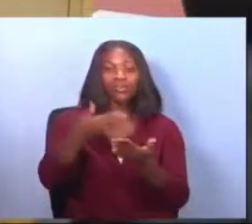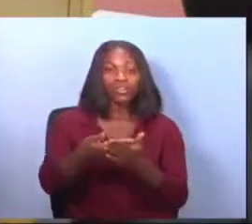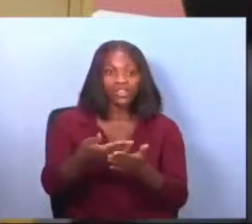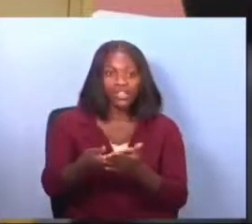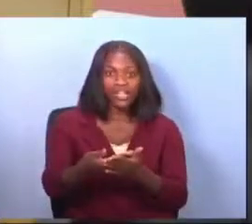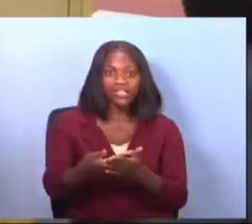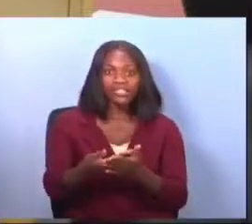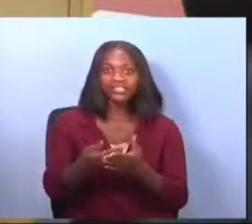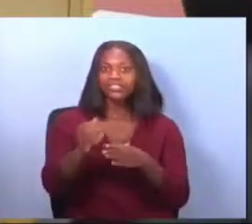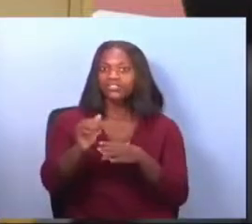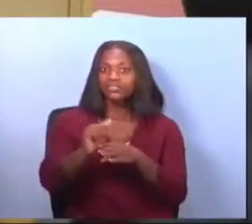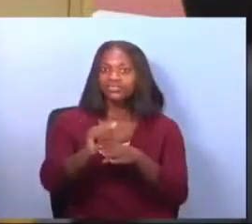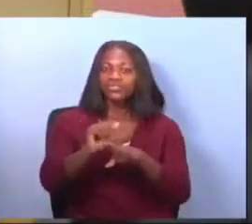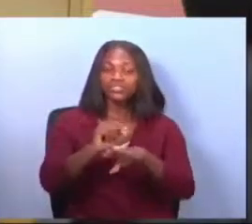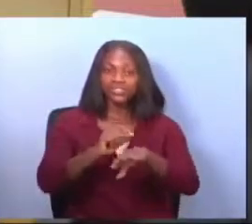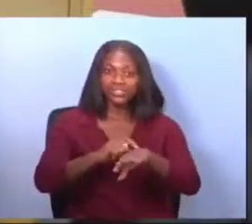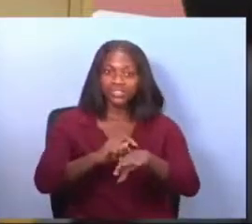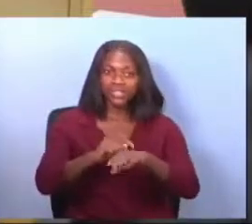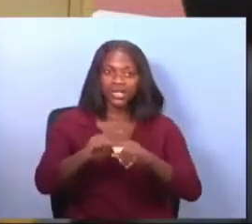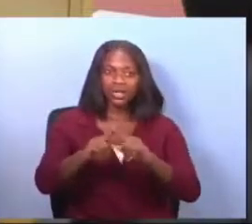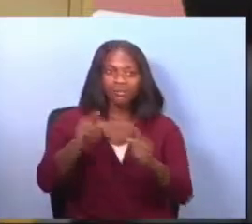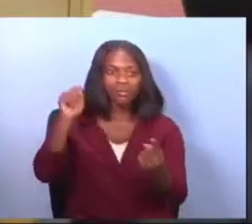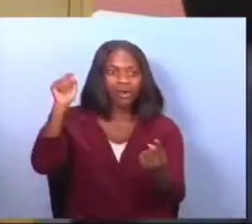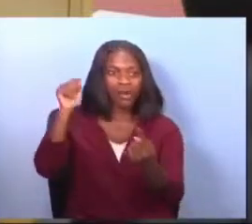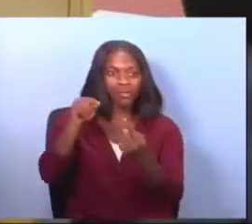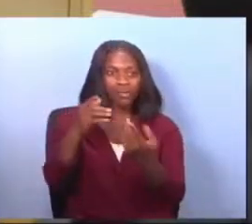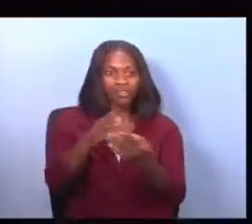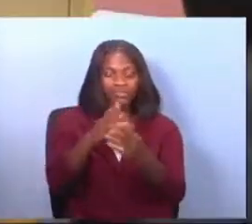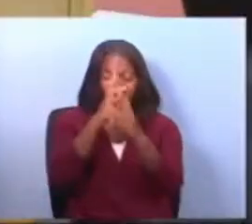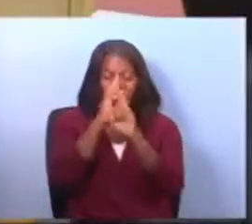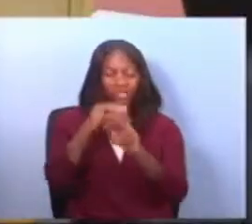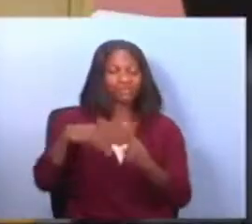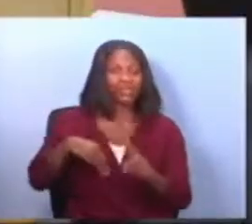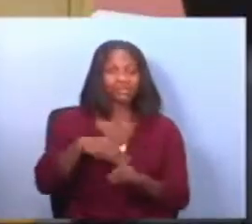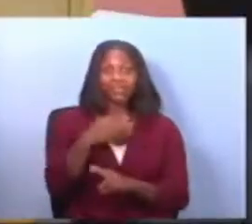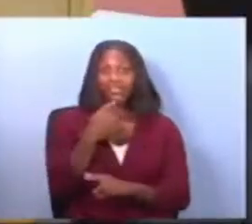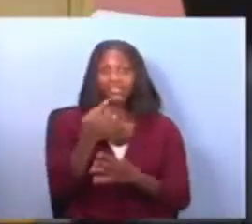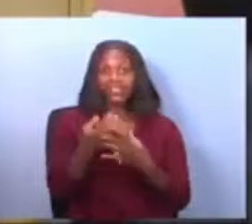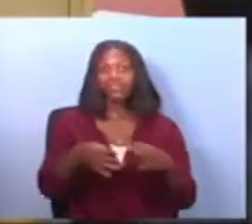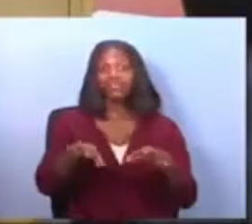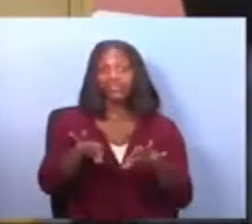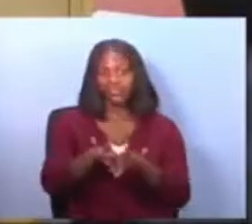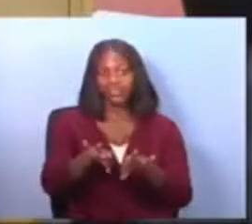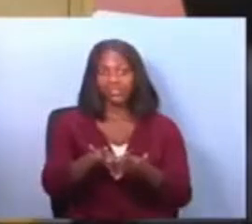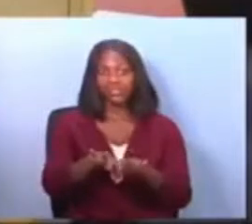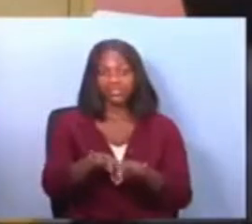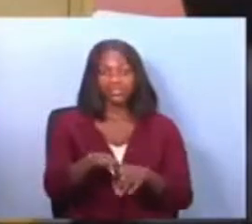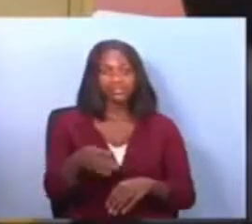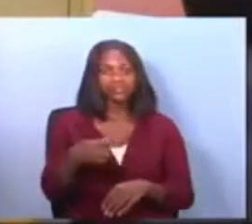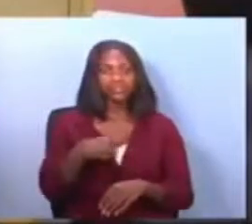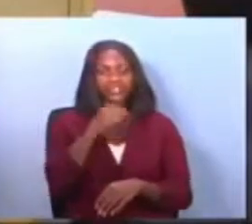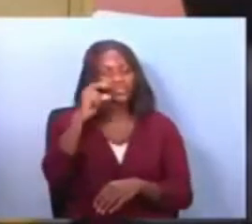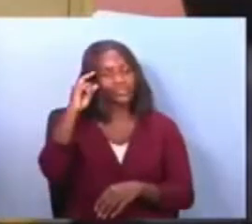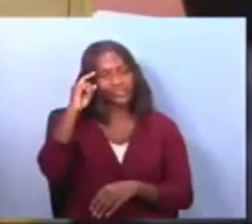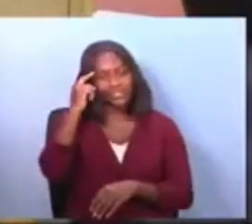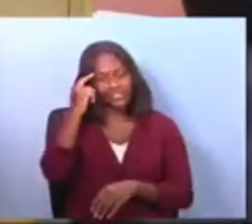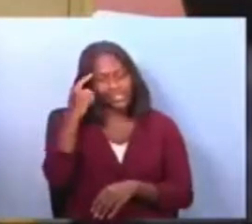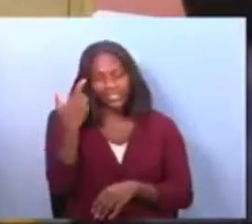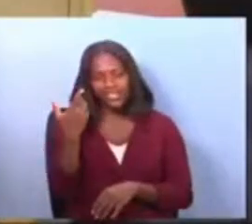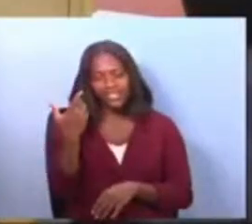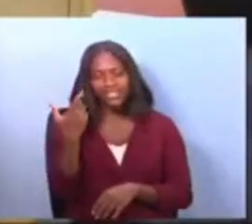the orientation. And by the point that was made by the Honorable Member is very, very important. I don't think it was meant